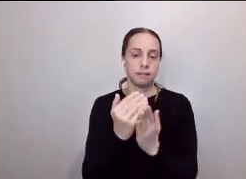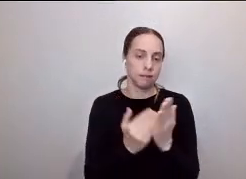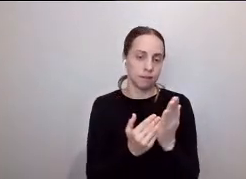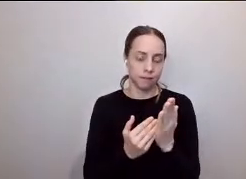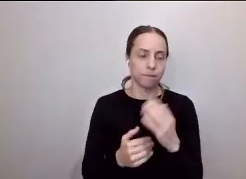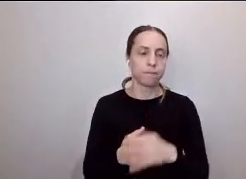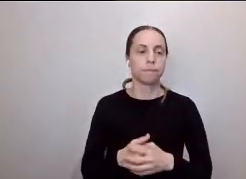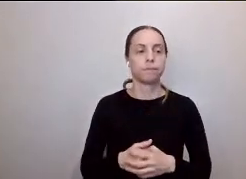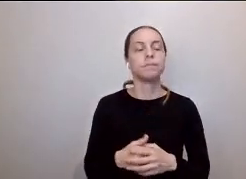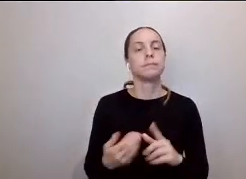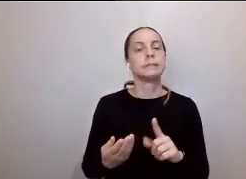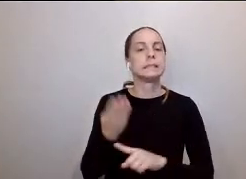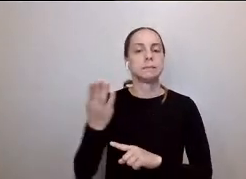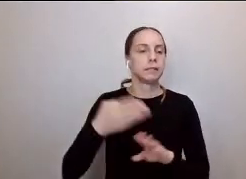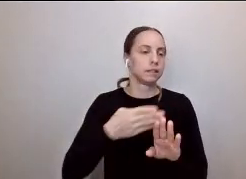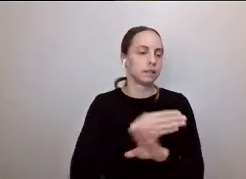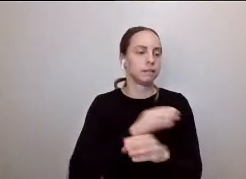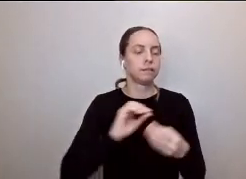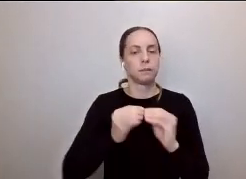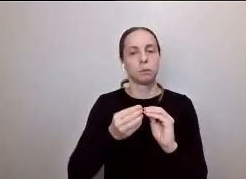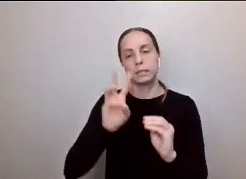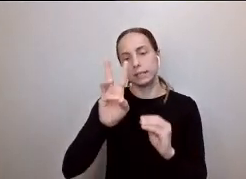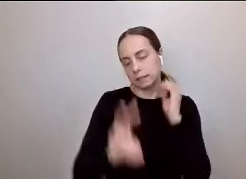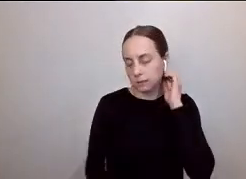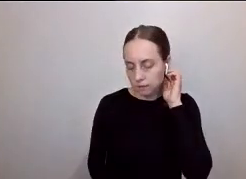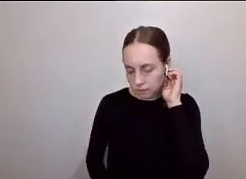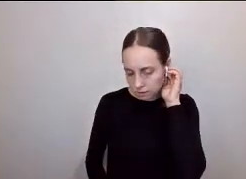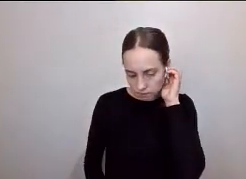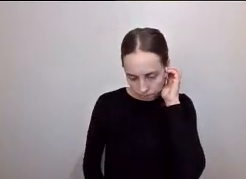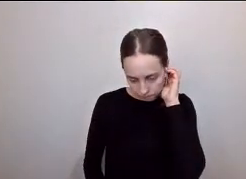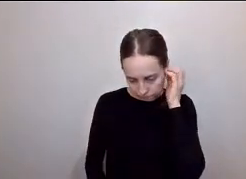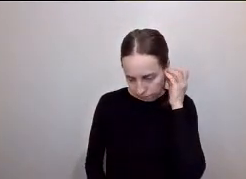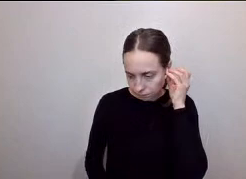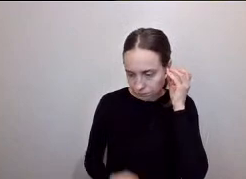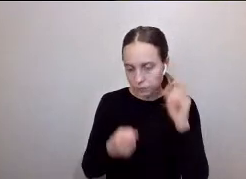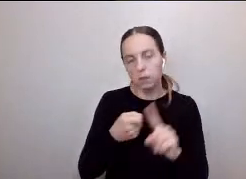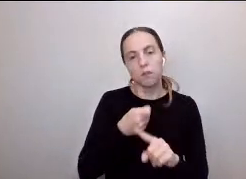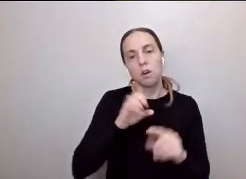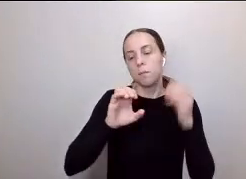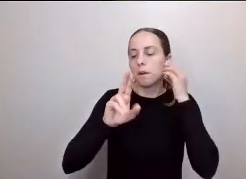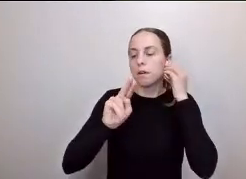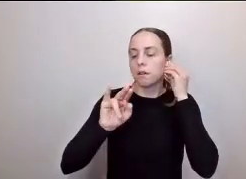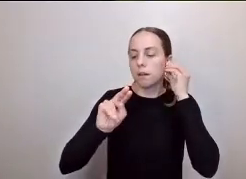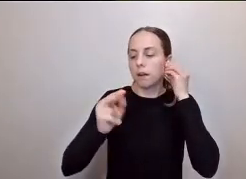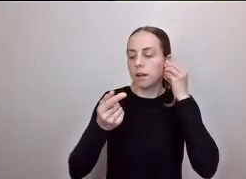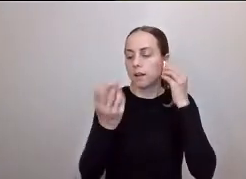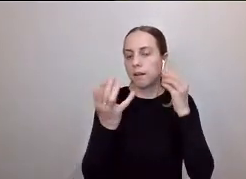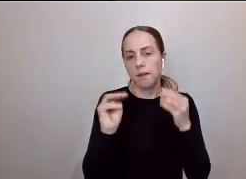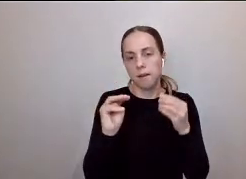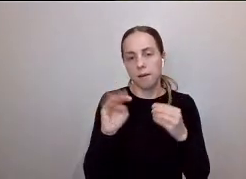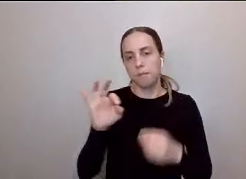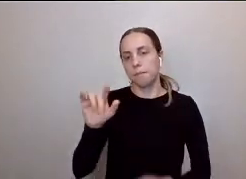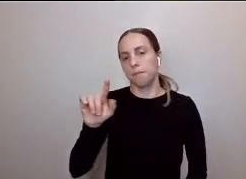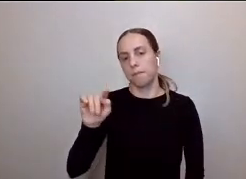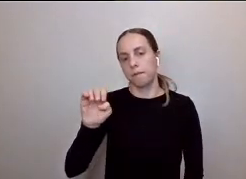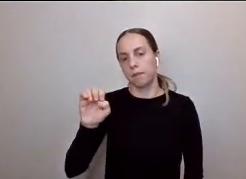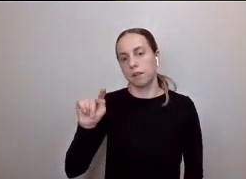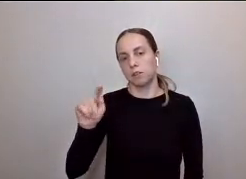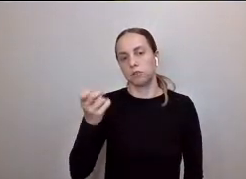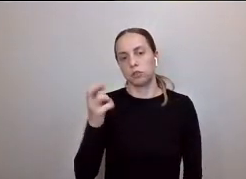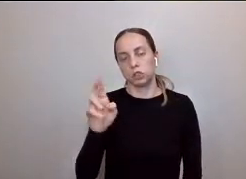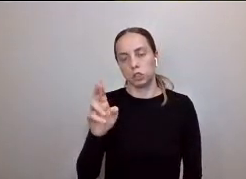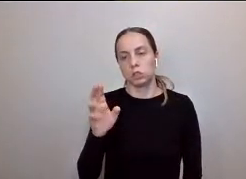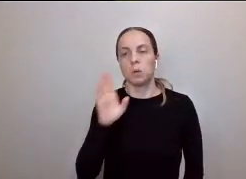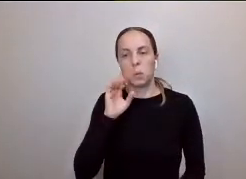is motion number 6 by Councilmembers Cunningham and Fletcher. I will recognize the authors on this motion.